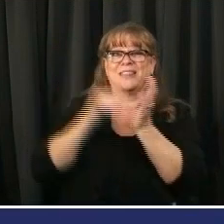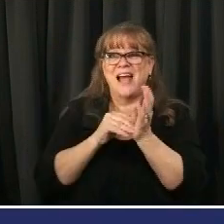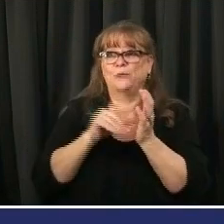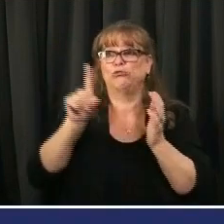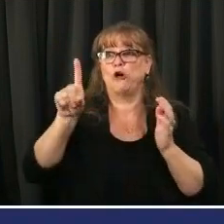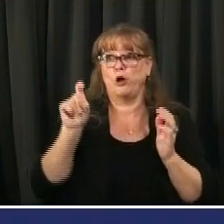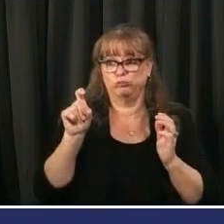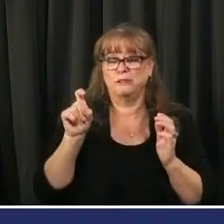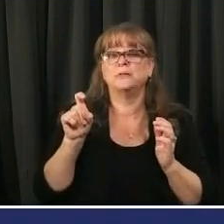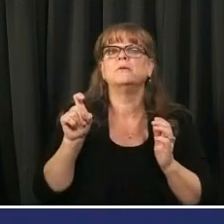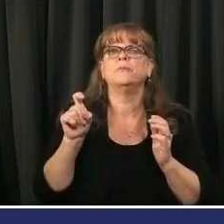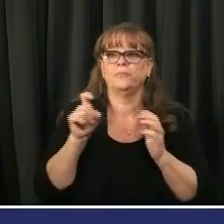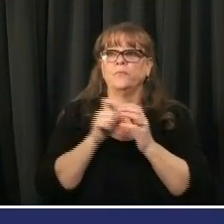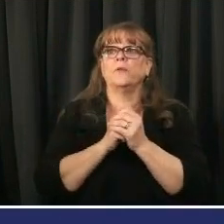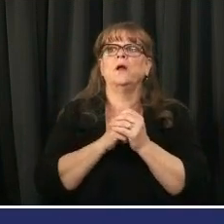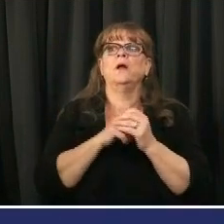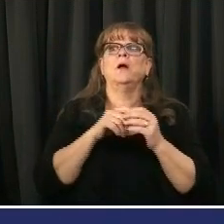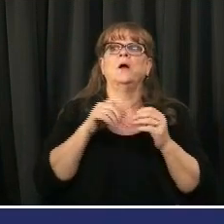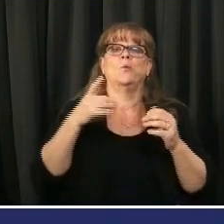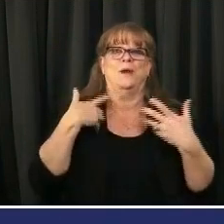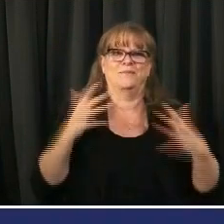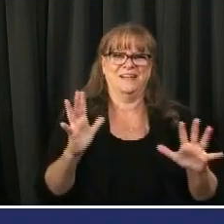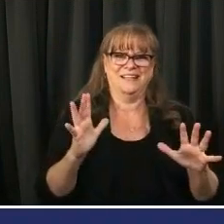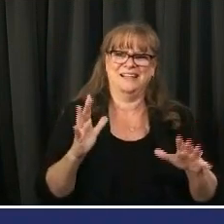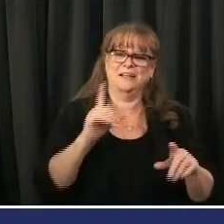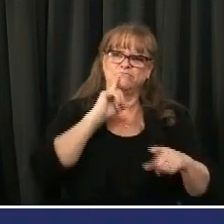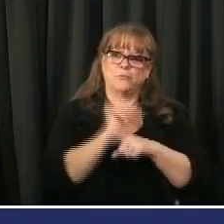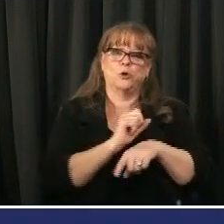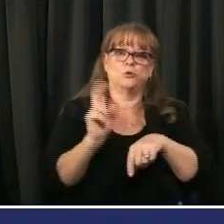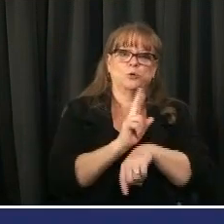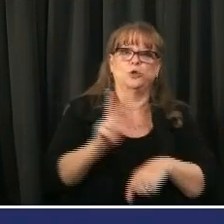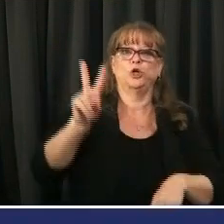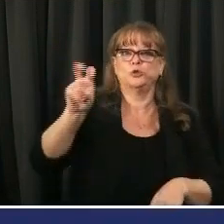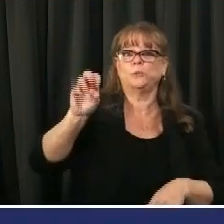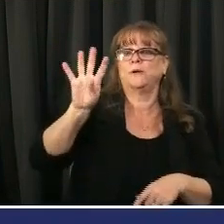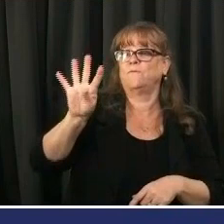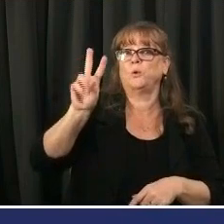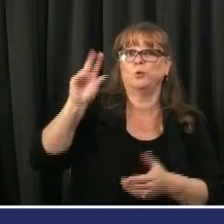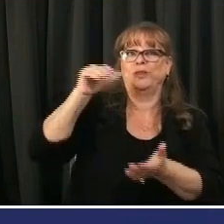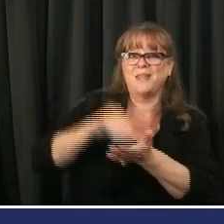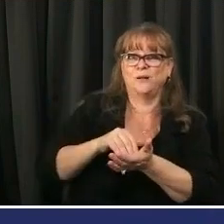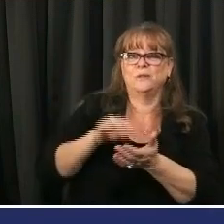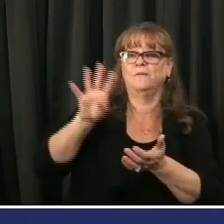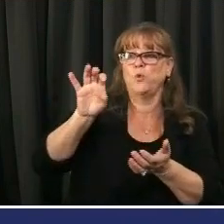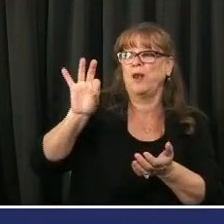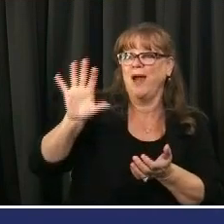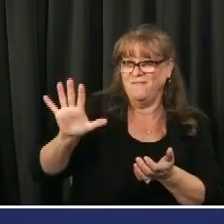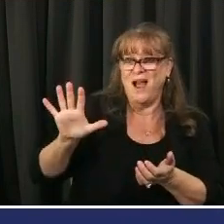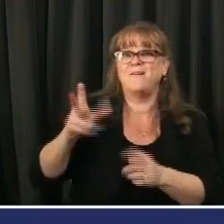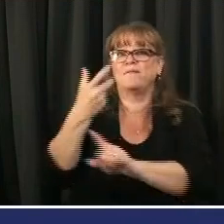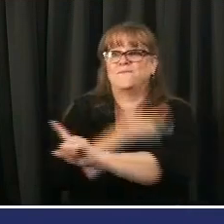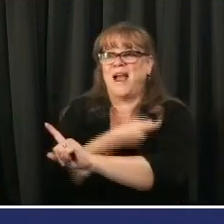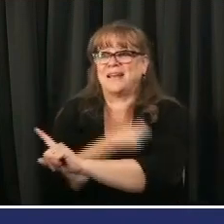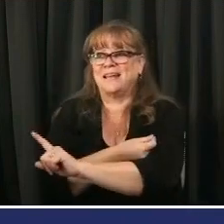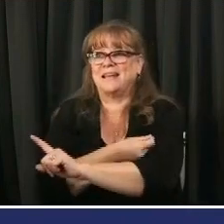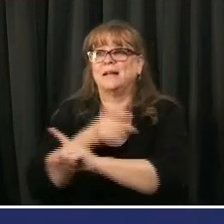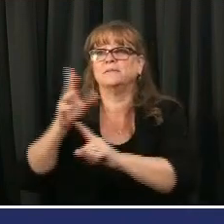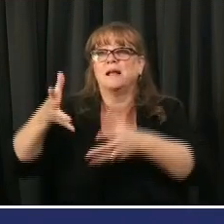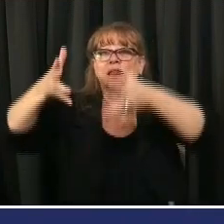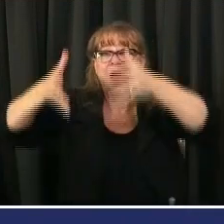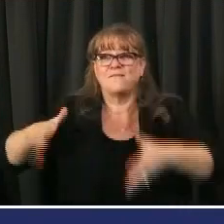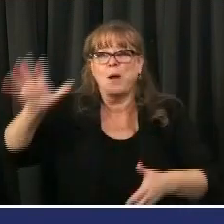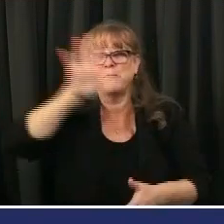300,100. And we have used already in people's arms 242,000. So that leaves about 58,000. They will likely all or almost all be